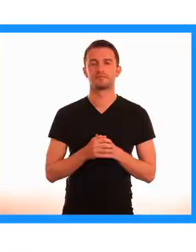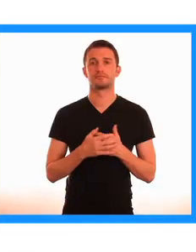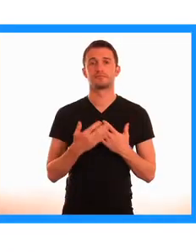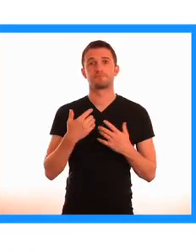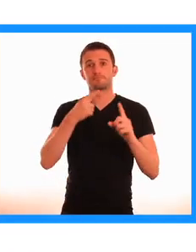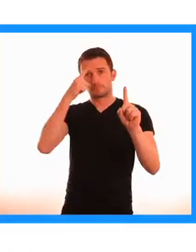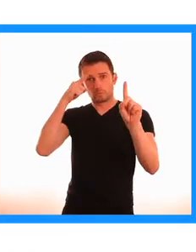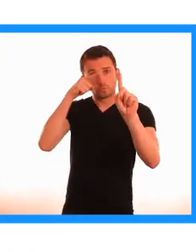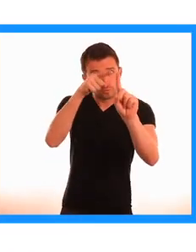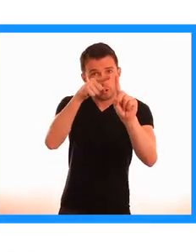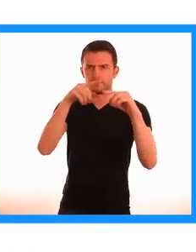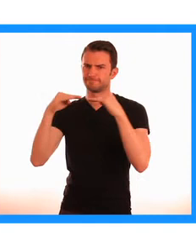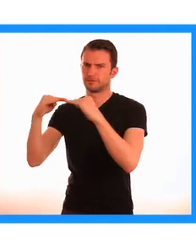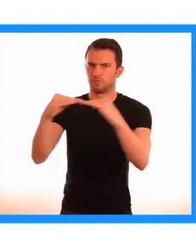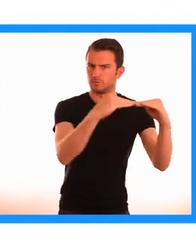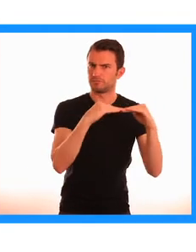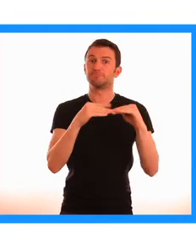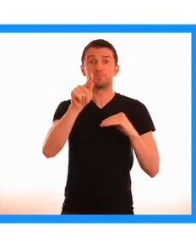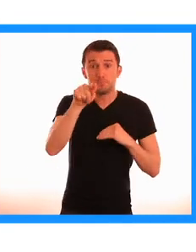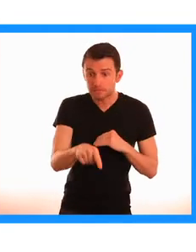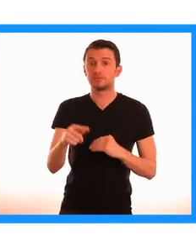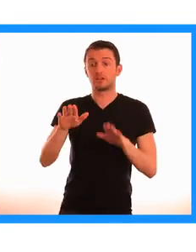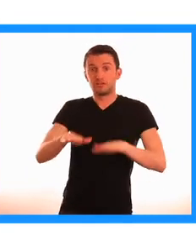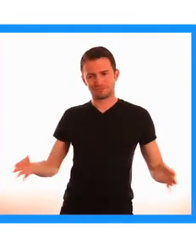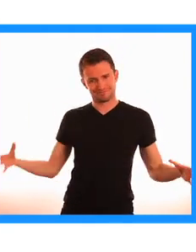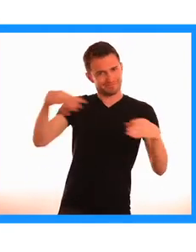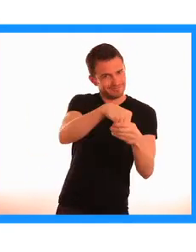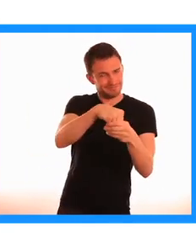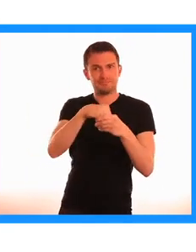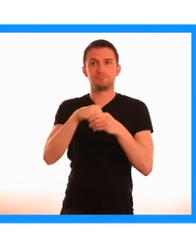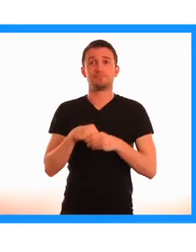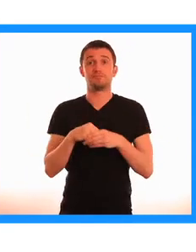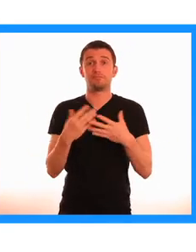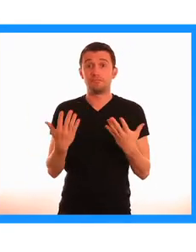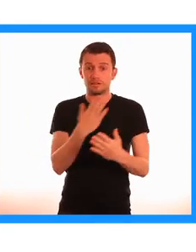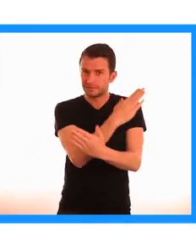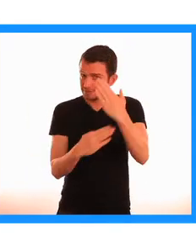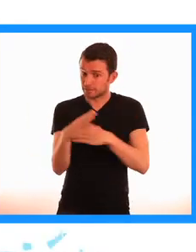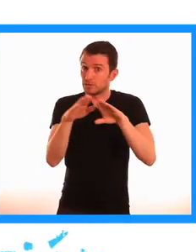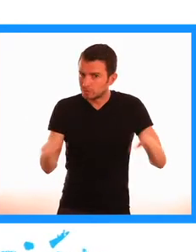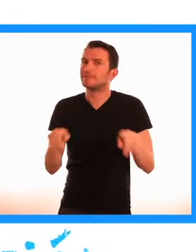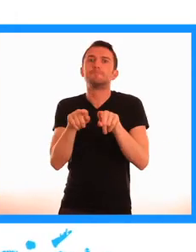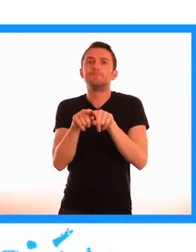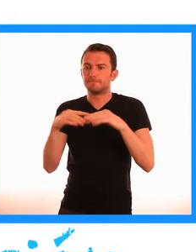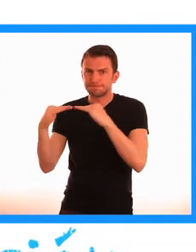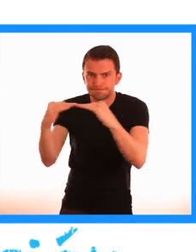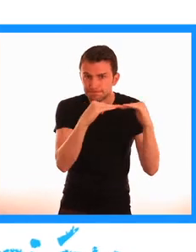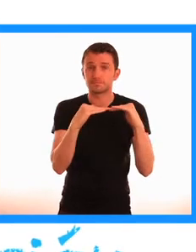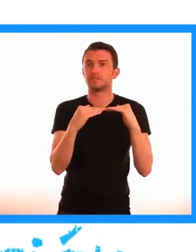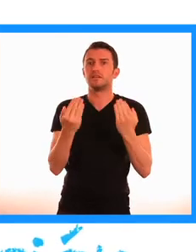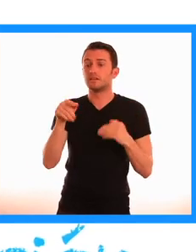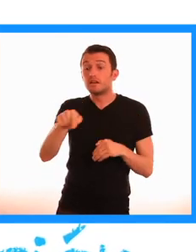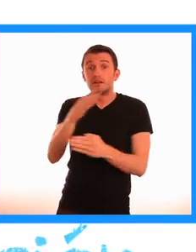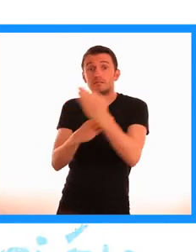A society cannot be equitable unless all children are included, and children with disabilities cannot be included unless sound data collection and analysis render